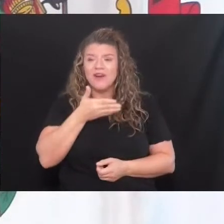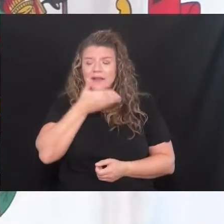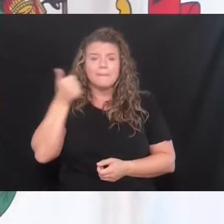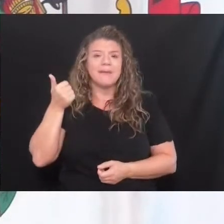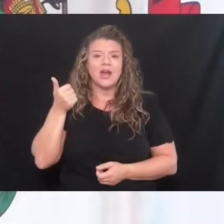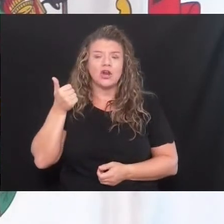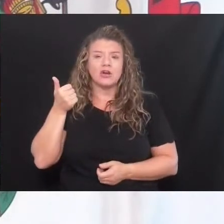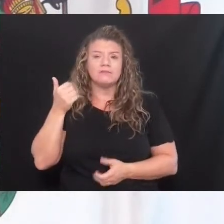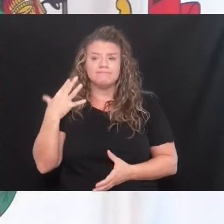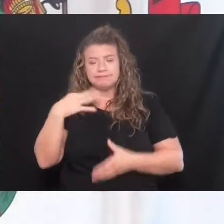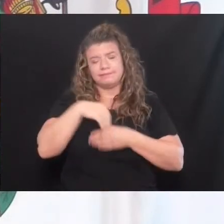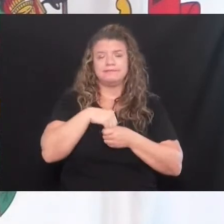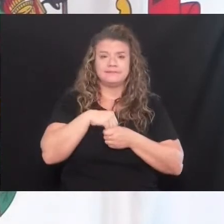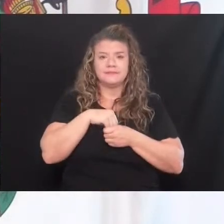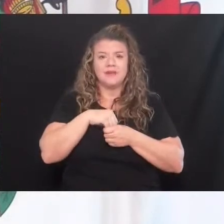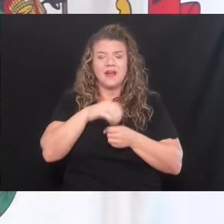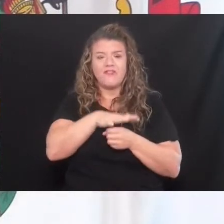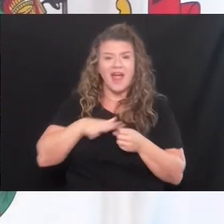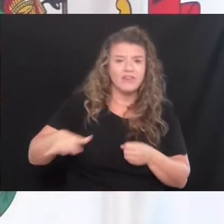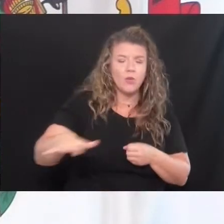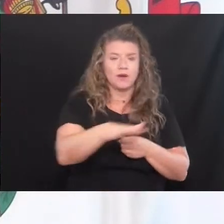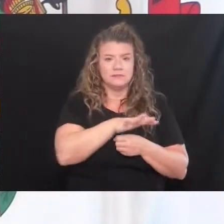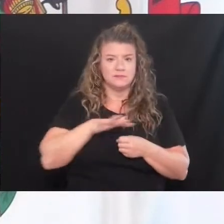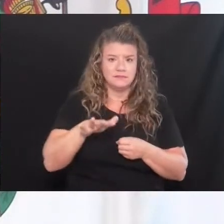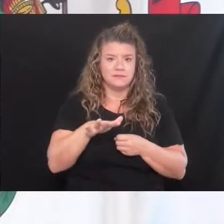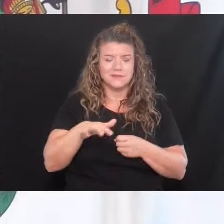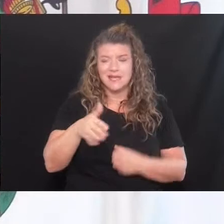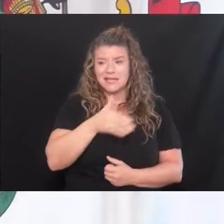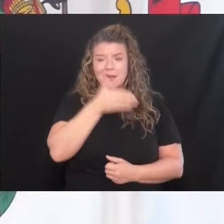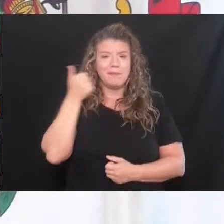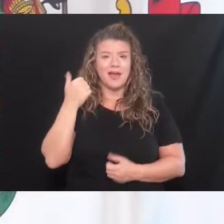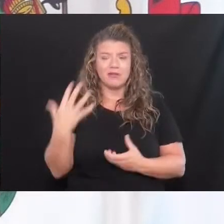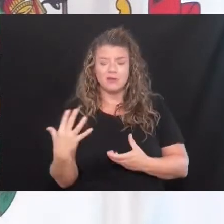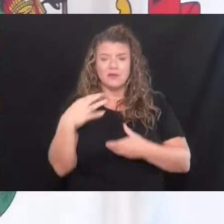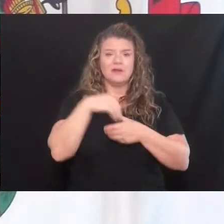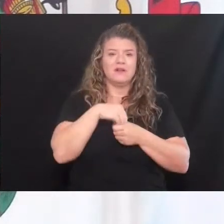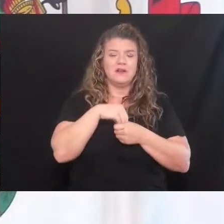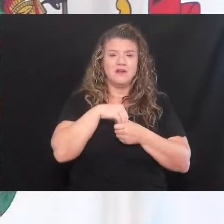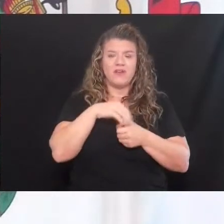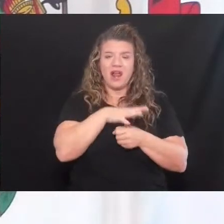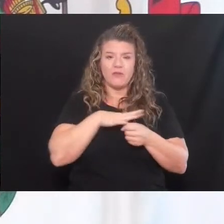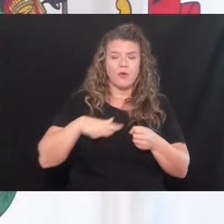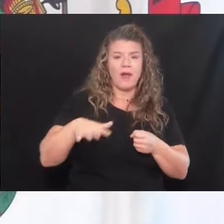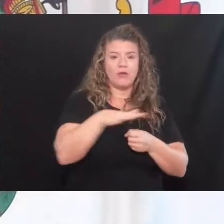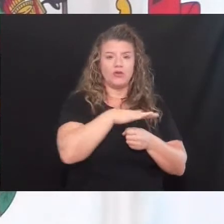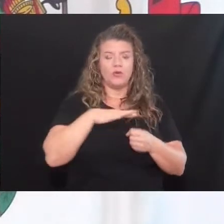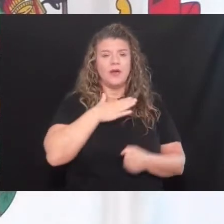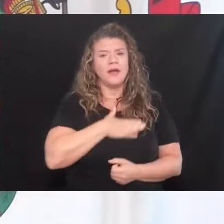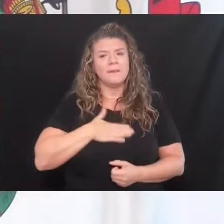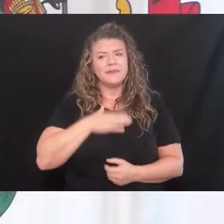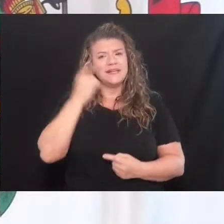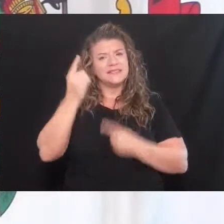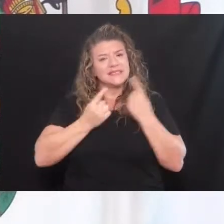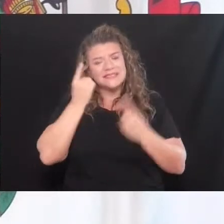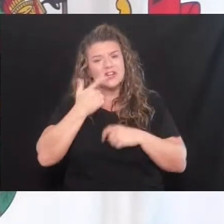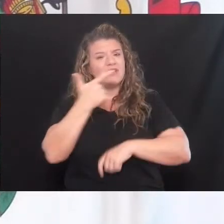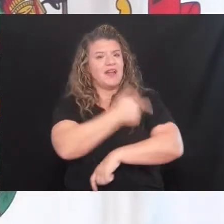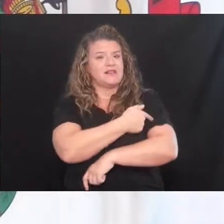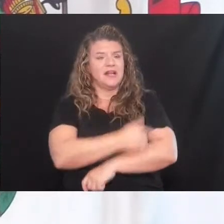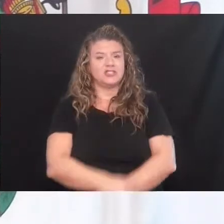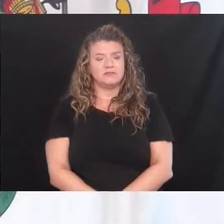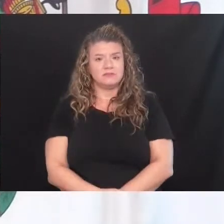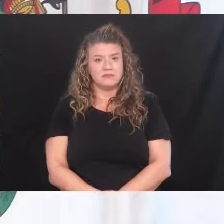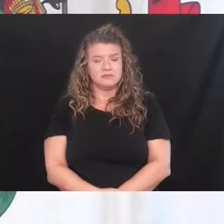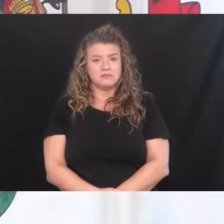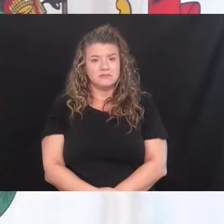good of everyone, for the better good of everyone around you, please consider getting that done. And